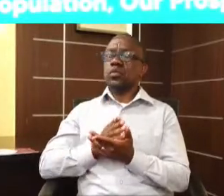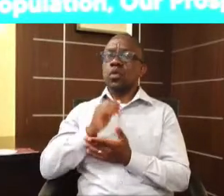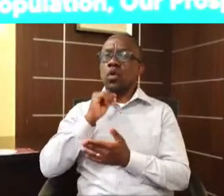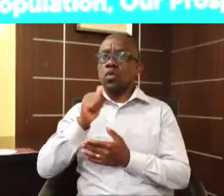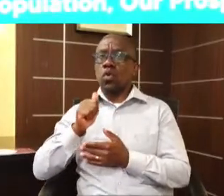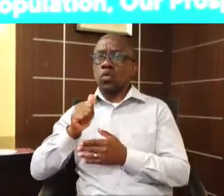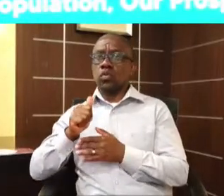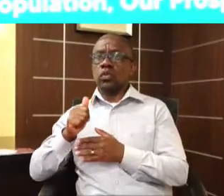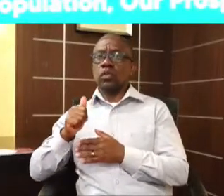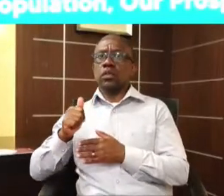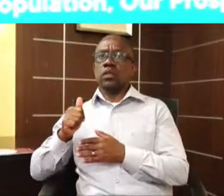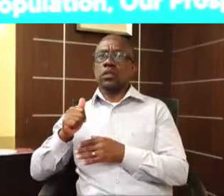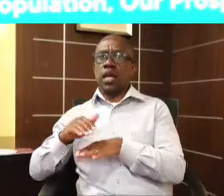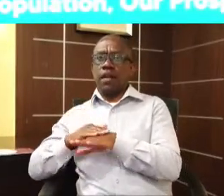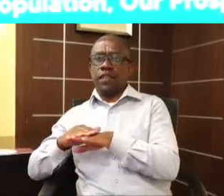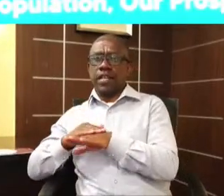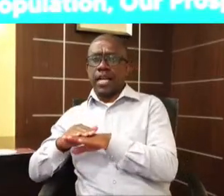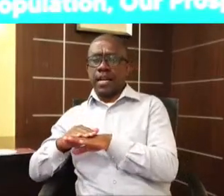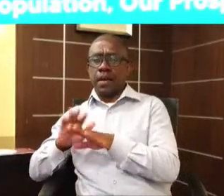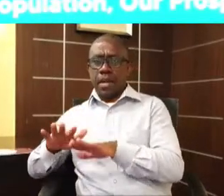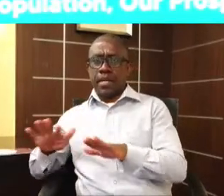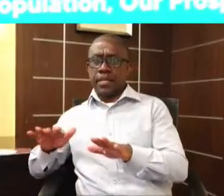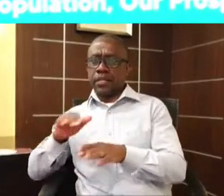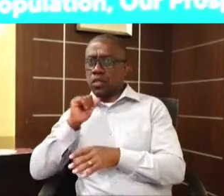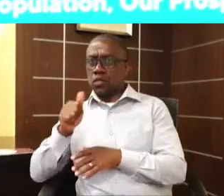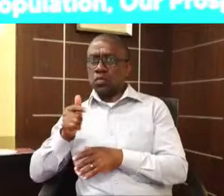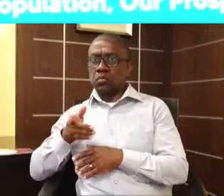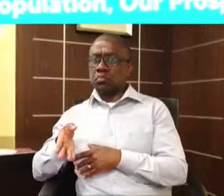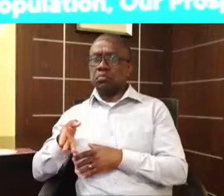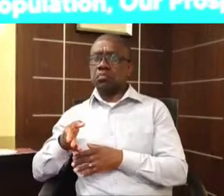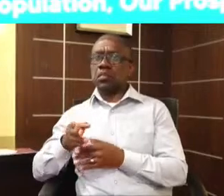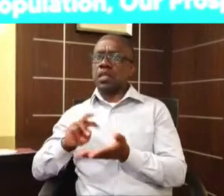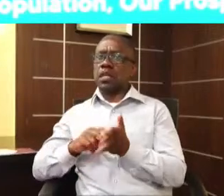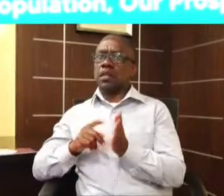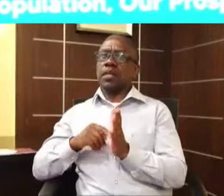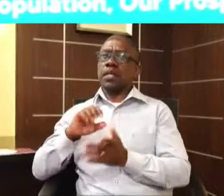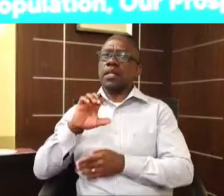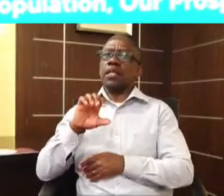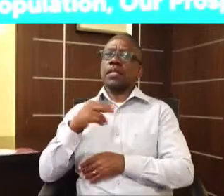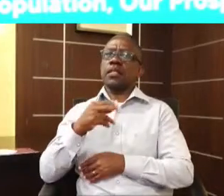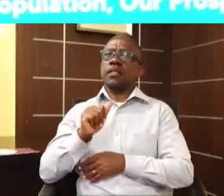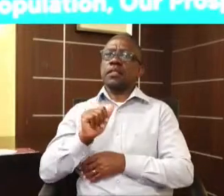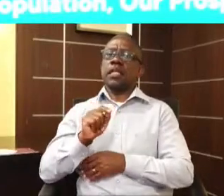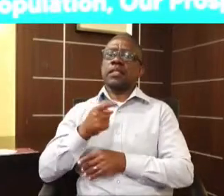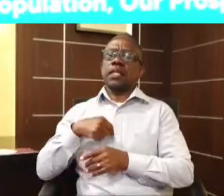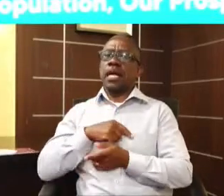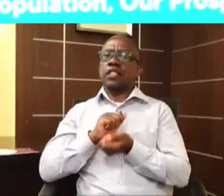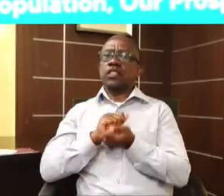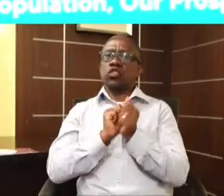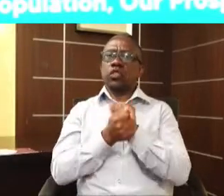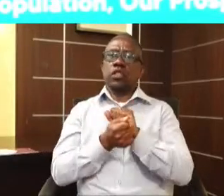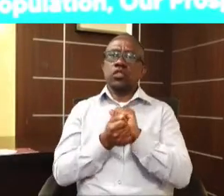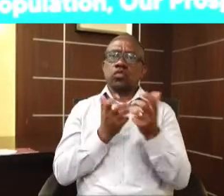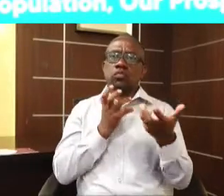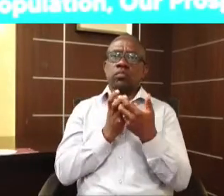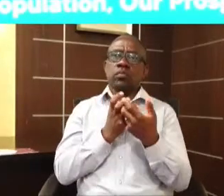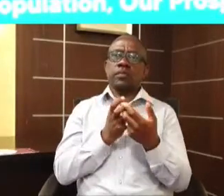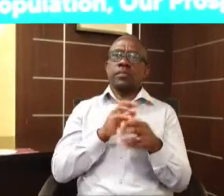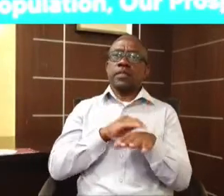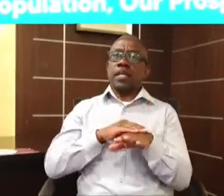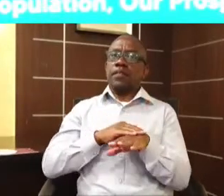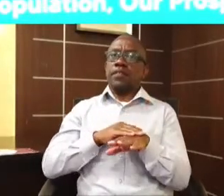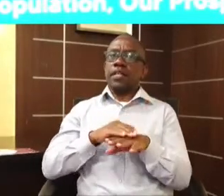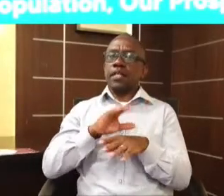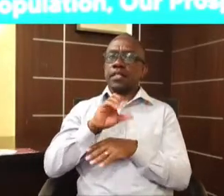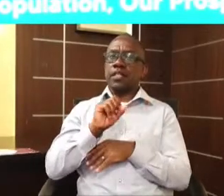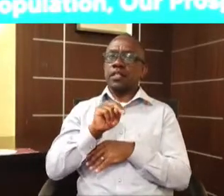consumed heavily by the African market, there was no need for customizing any of the feedbacks to the African context. But now, because the